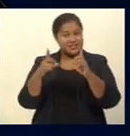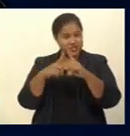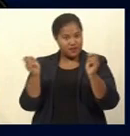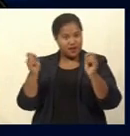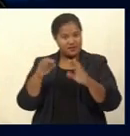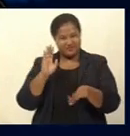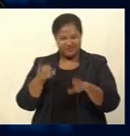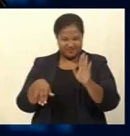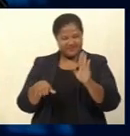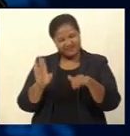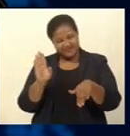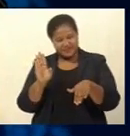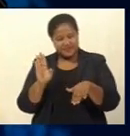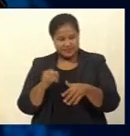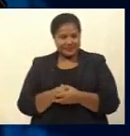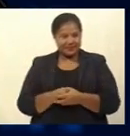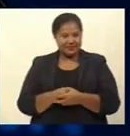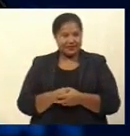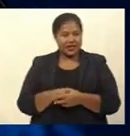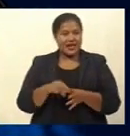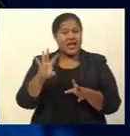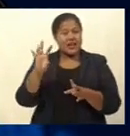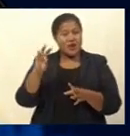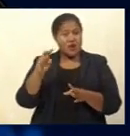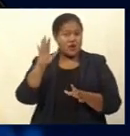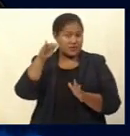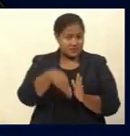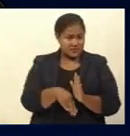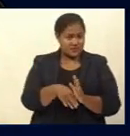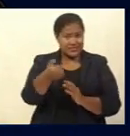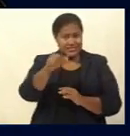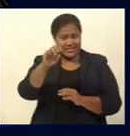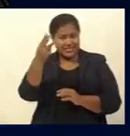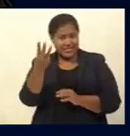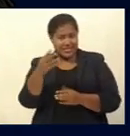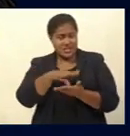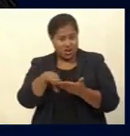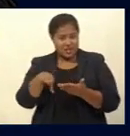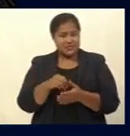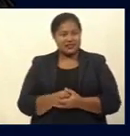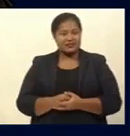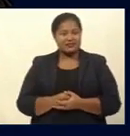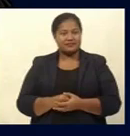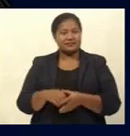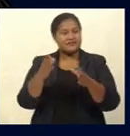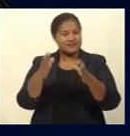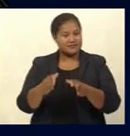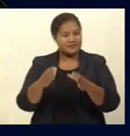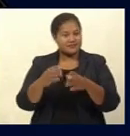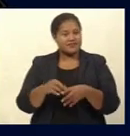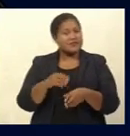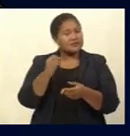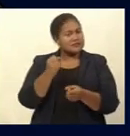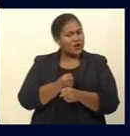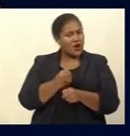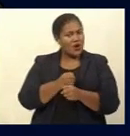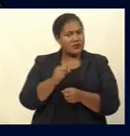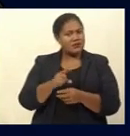the commodities market. Crude oil dropped at $63 a barrel. Gold rose a dollar, closing at